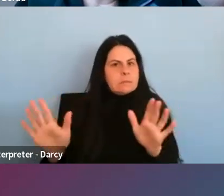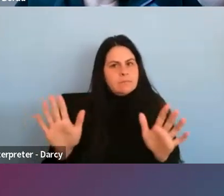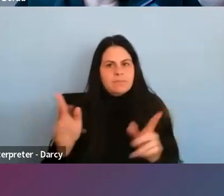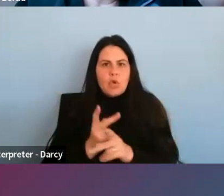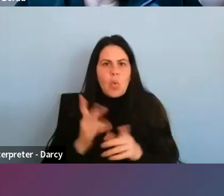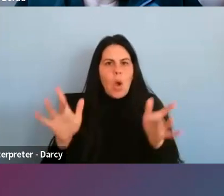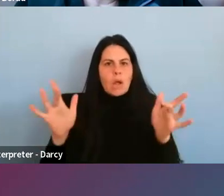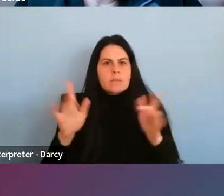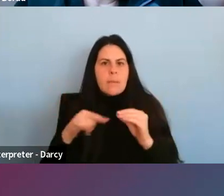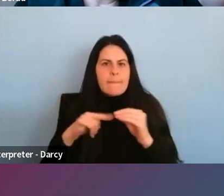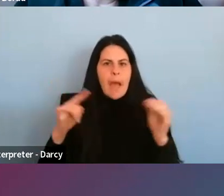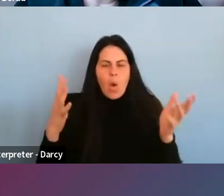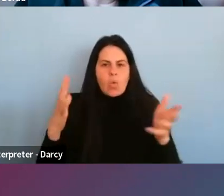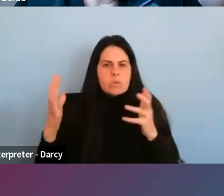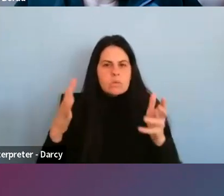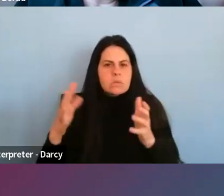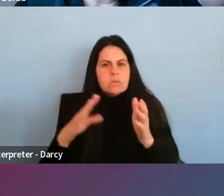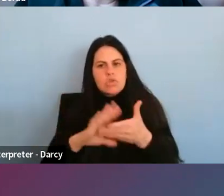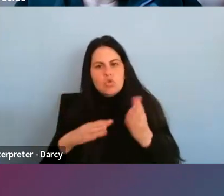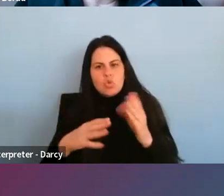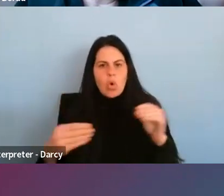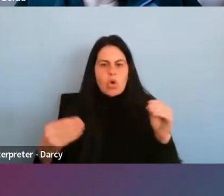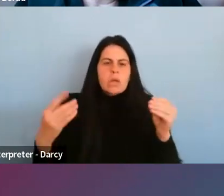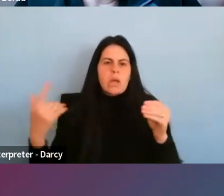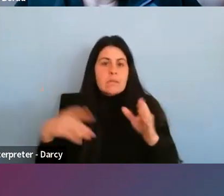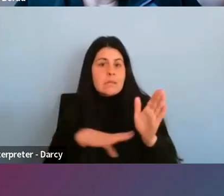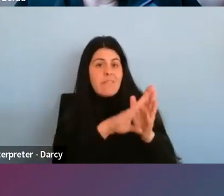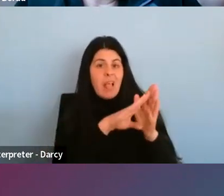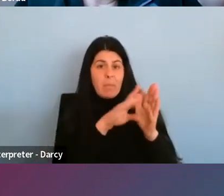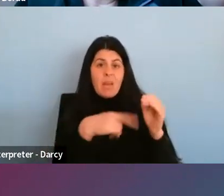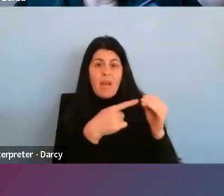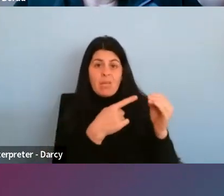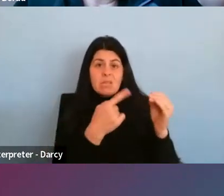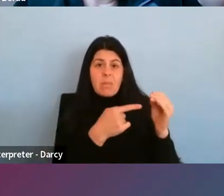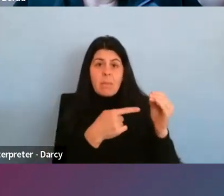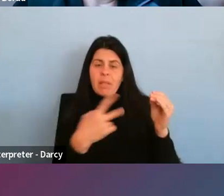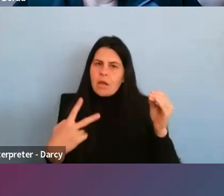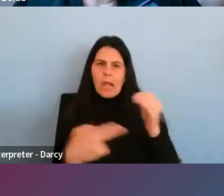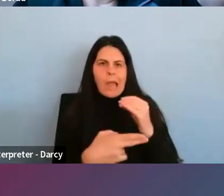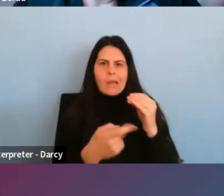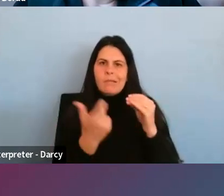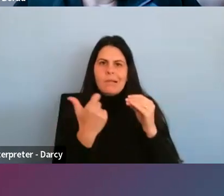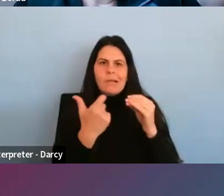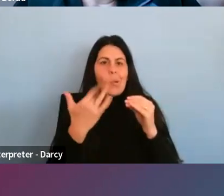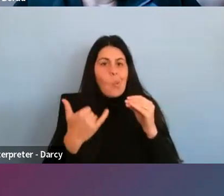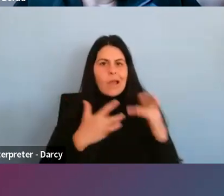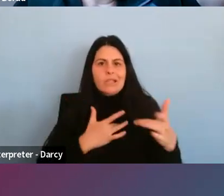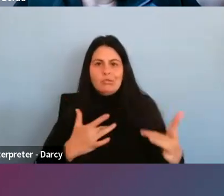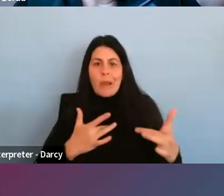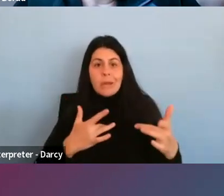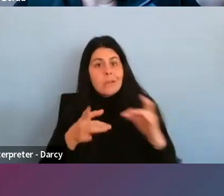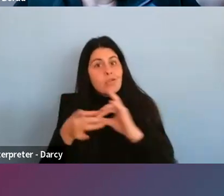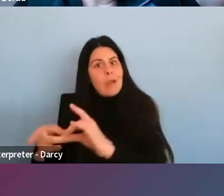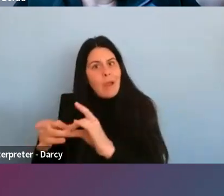something and it ended up getting cut because of the trend, which is around comedy, which